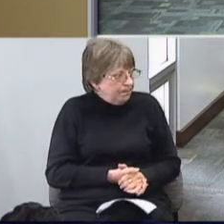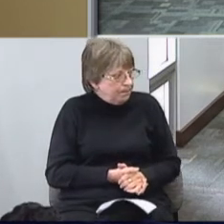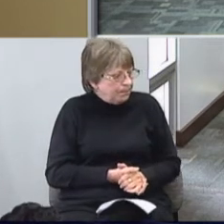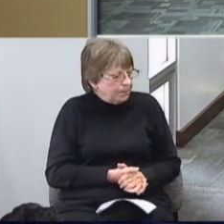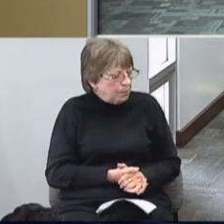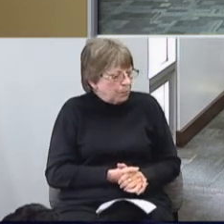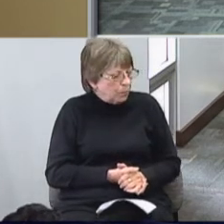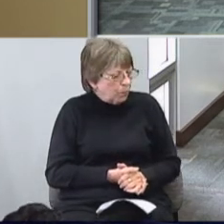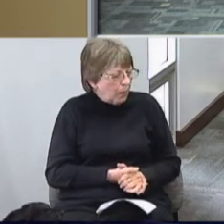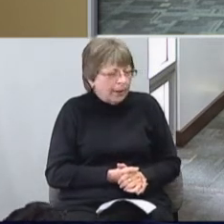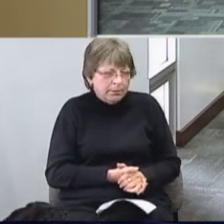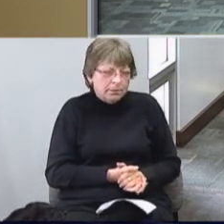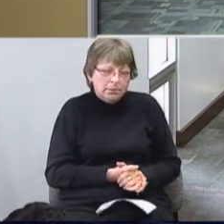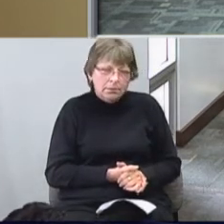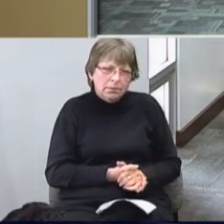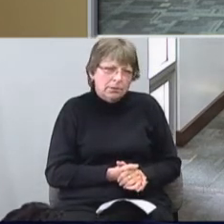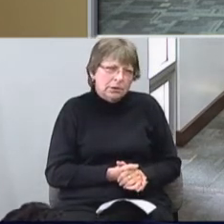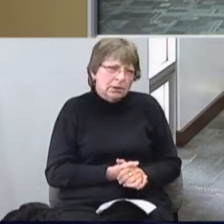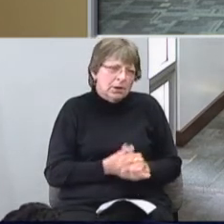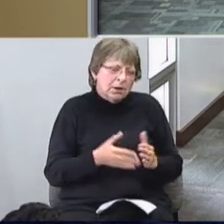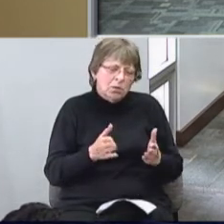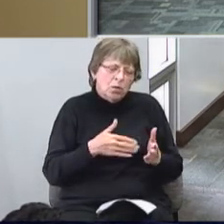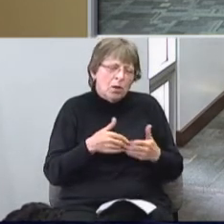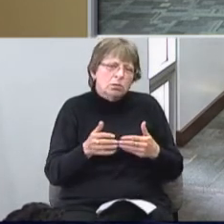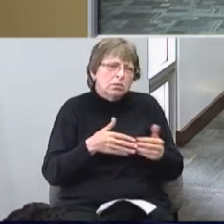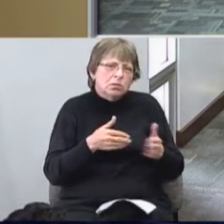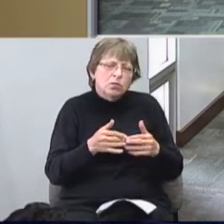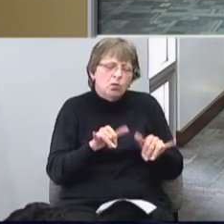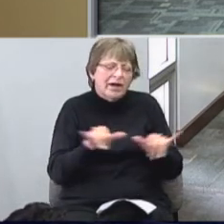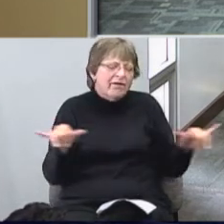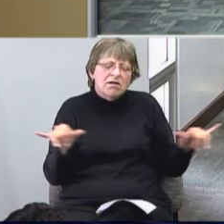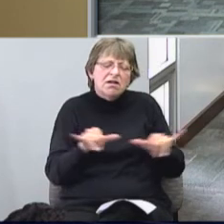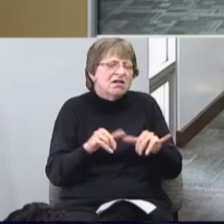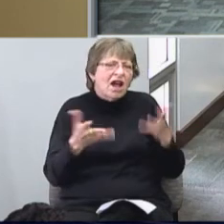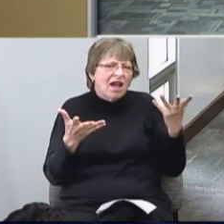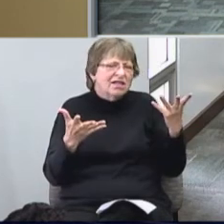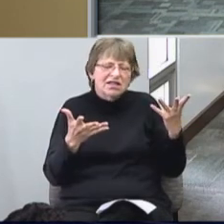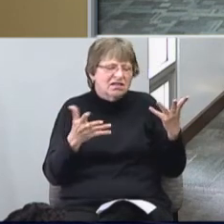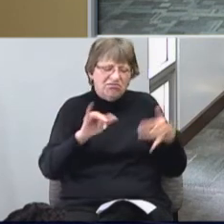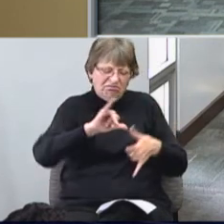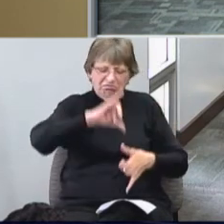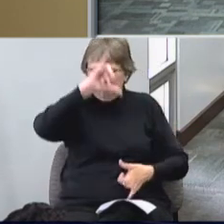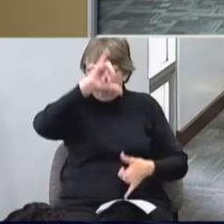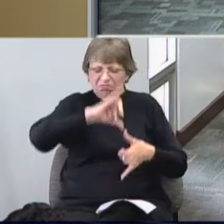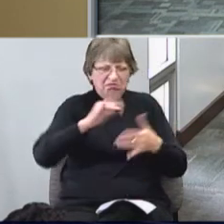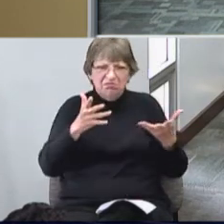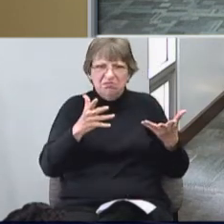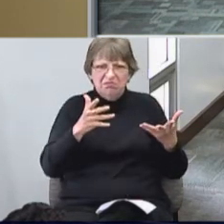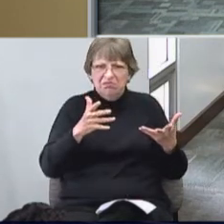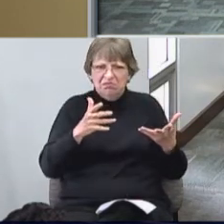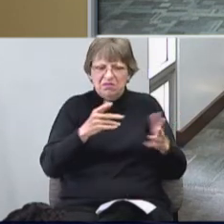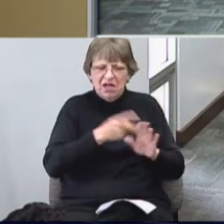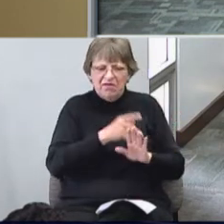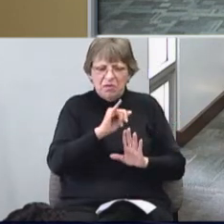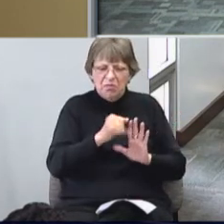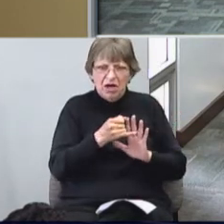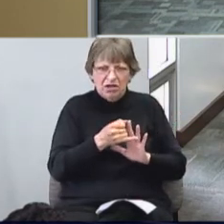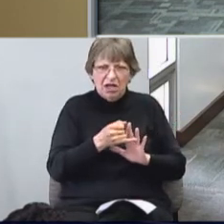Whether it's the sports arena or whatever the project size or scope, the art would be related to